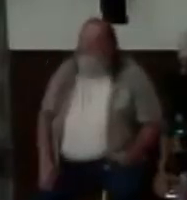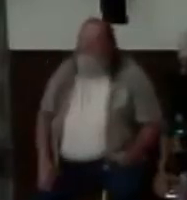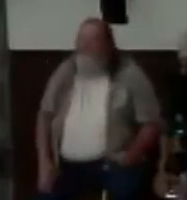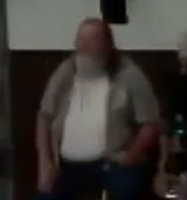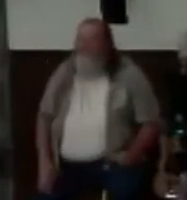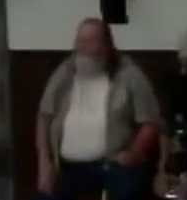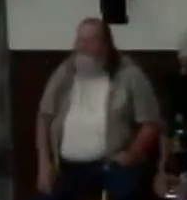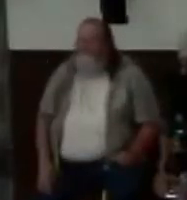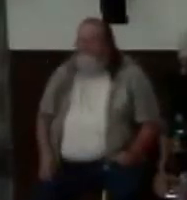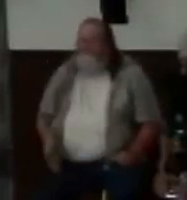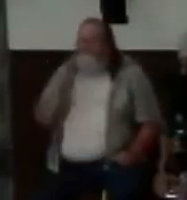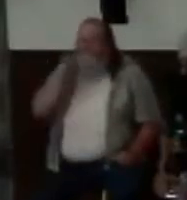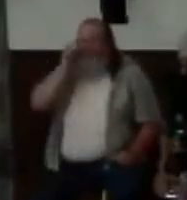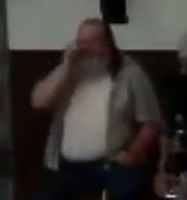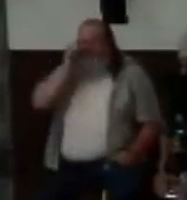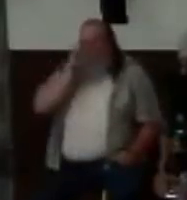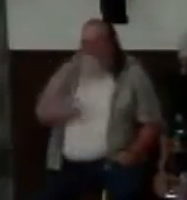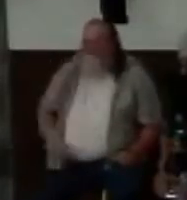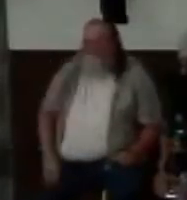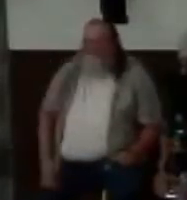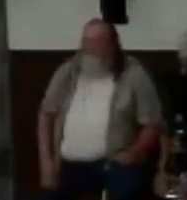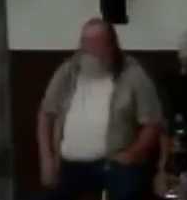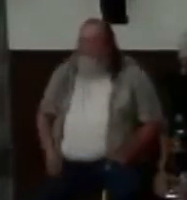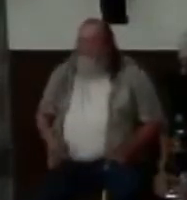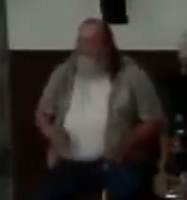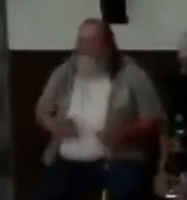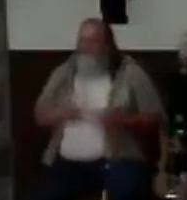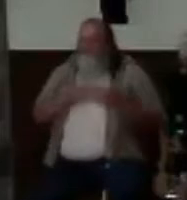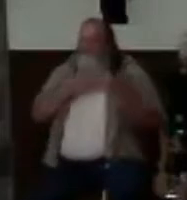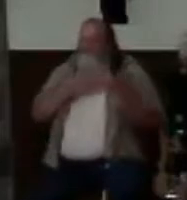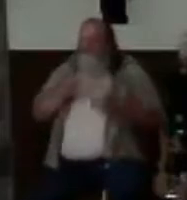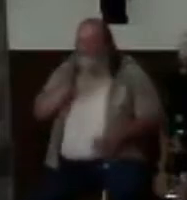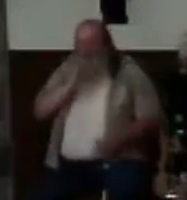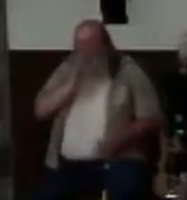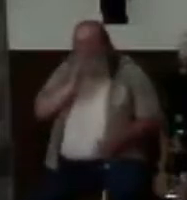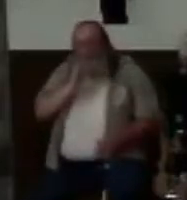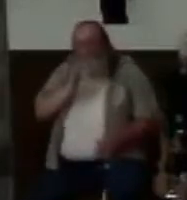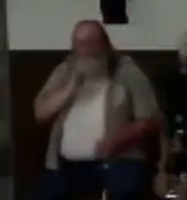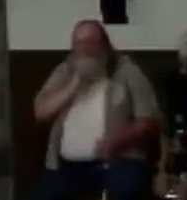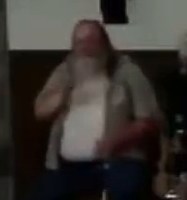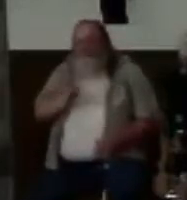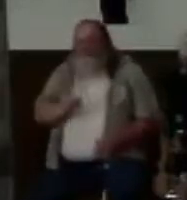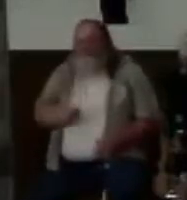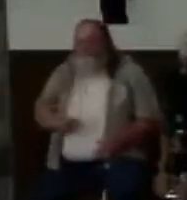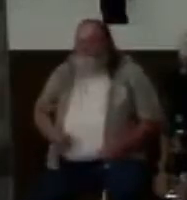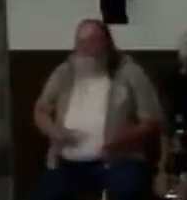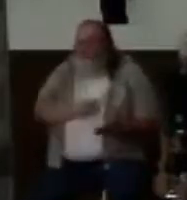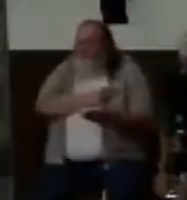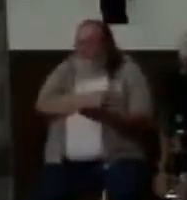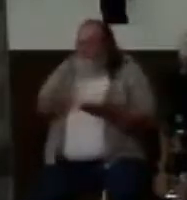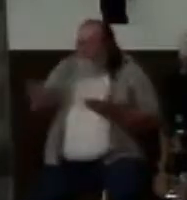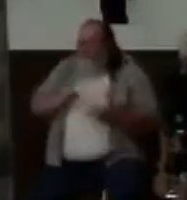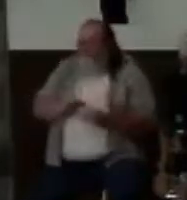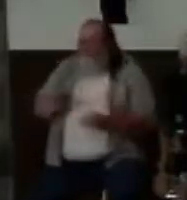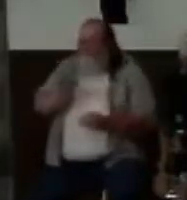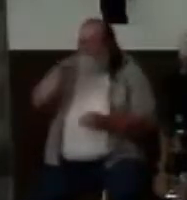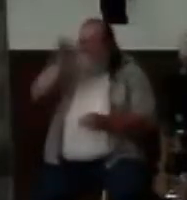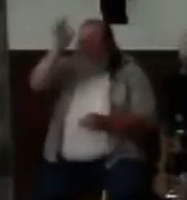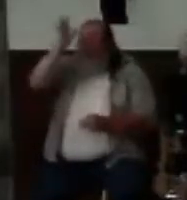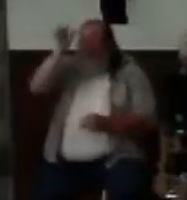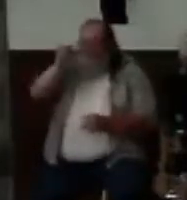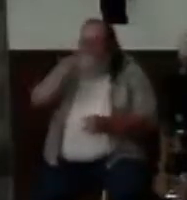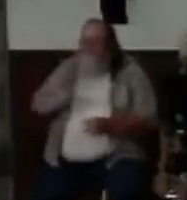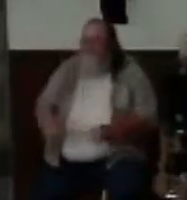John clearly states in 39, living water is the Holy Spirit. Period.